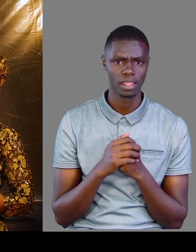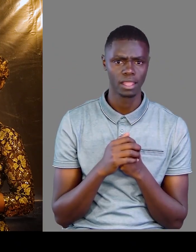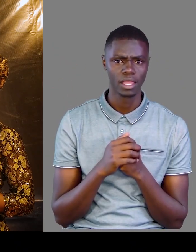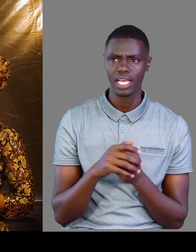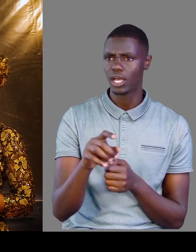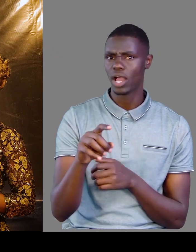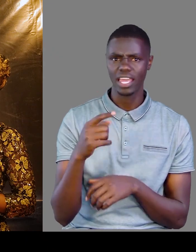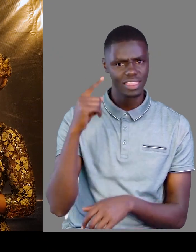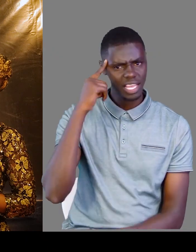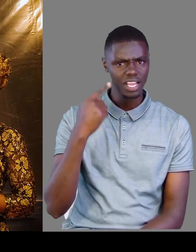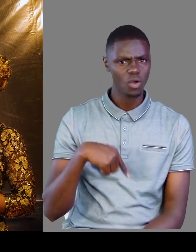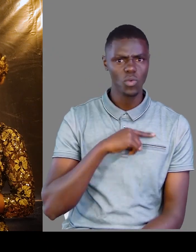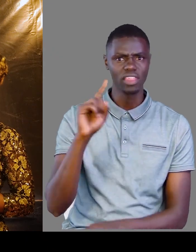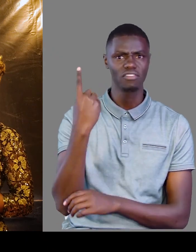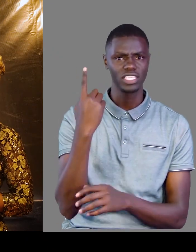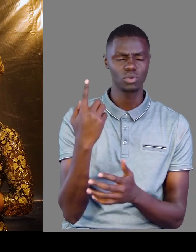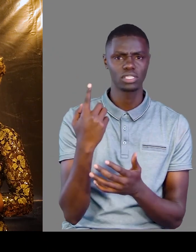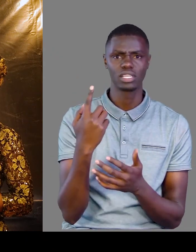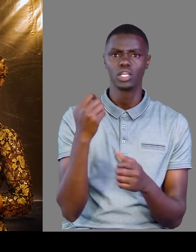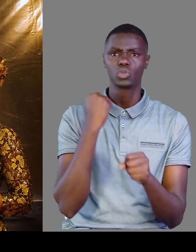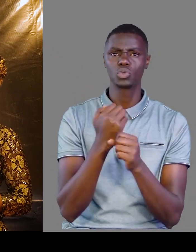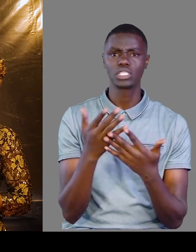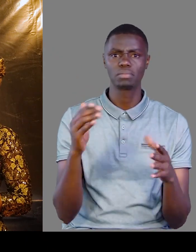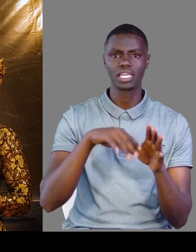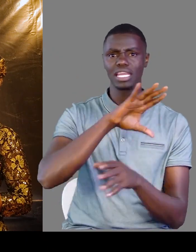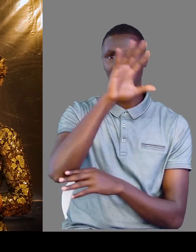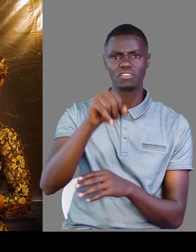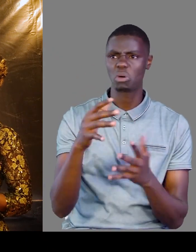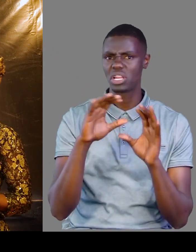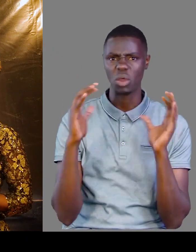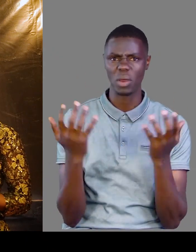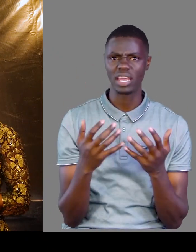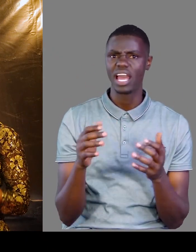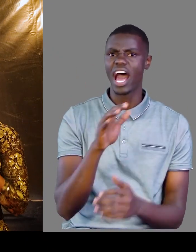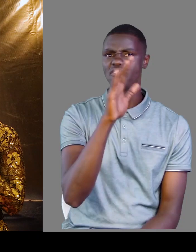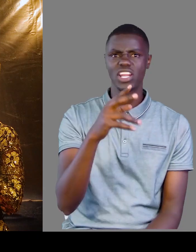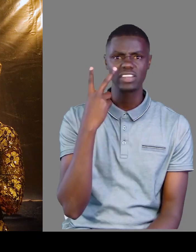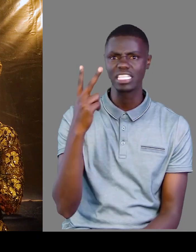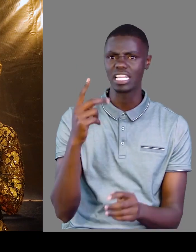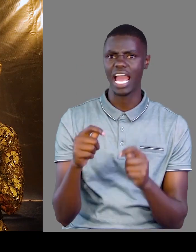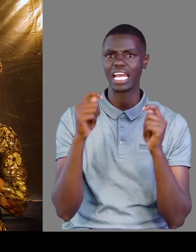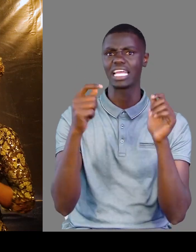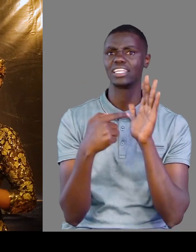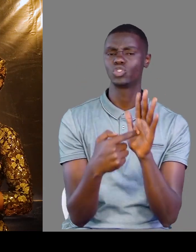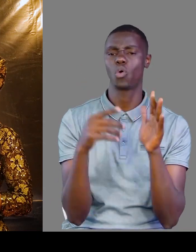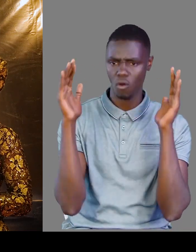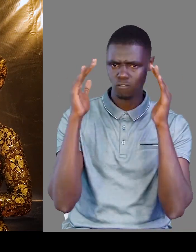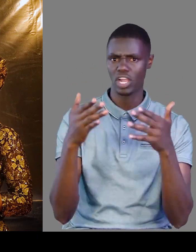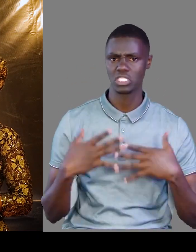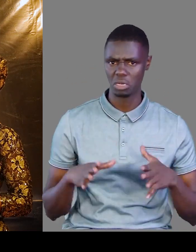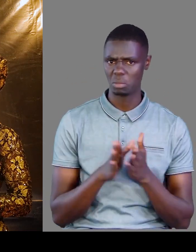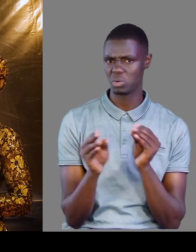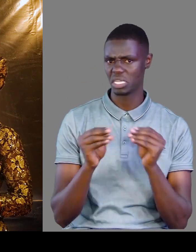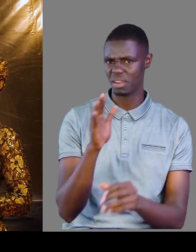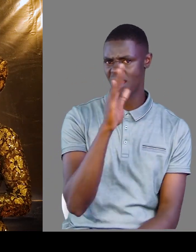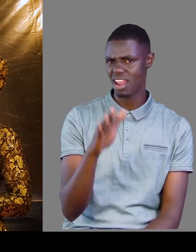first ones who ever did something like that in Africa or even in the world. I can't remember seeing a talent show focusing on persons with disability.